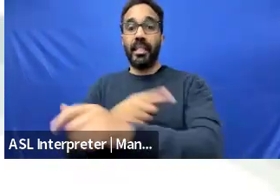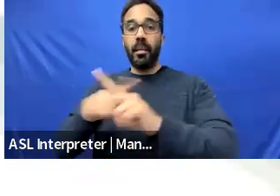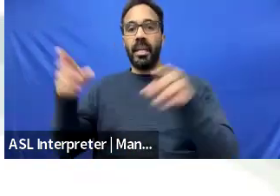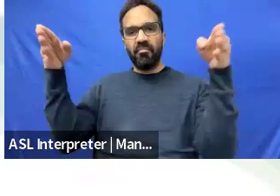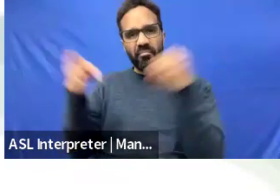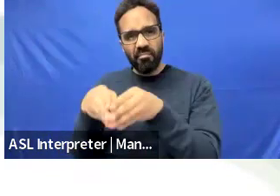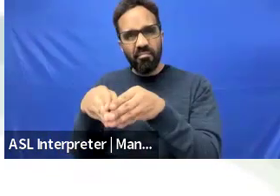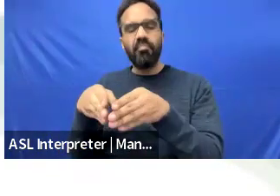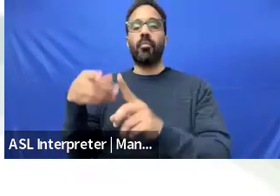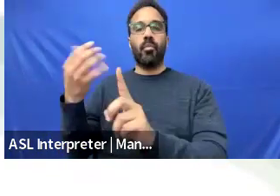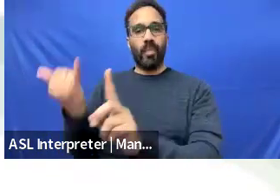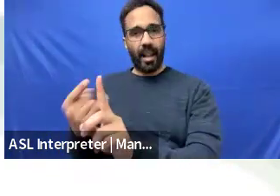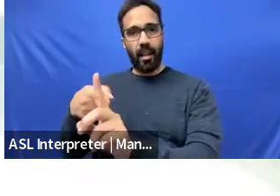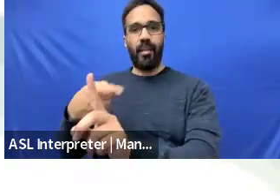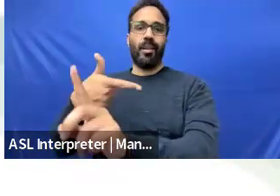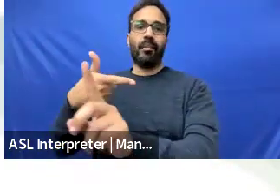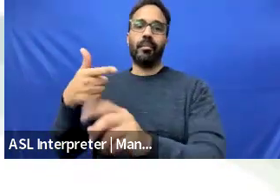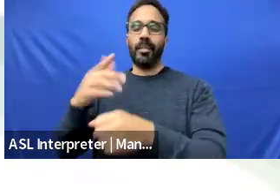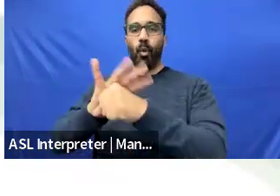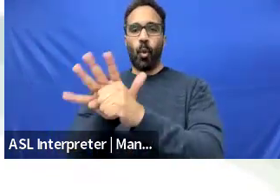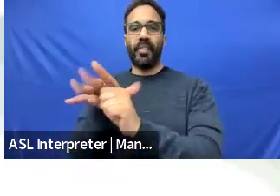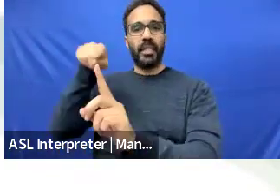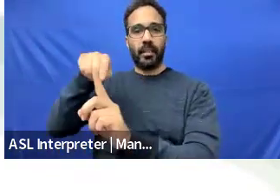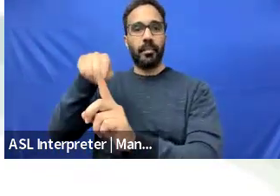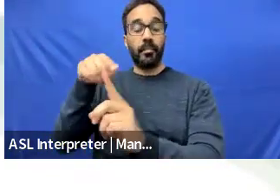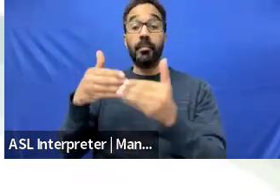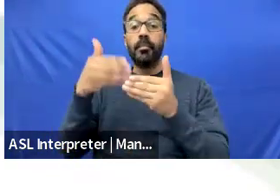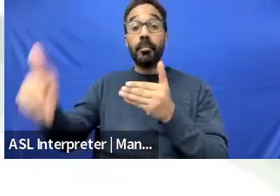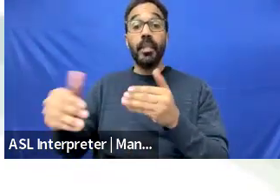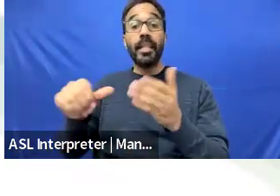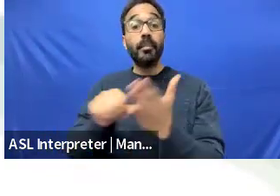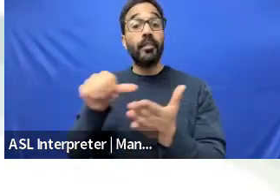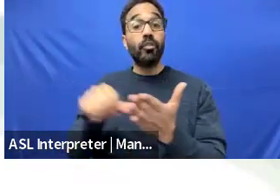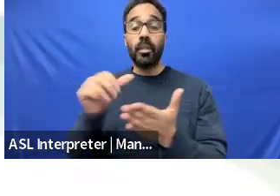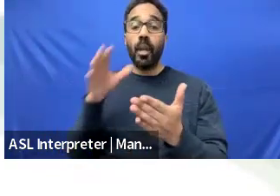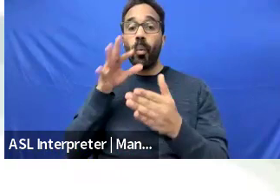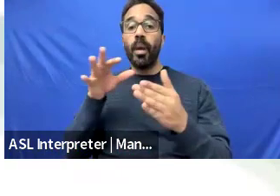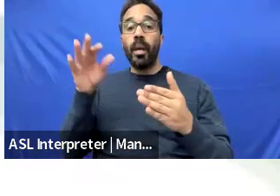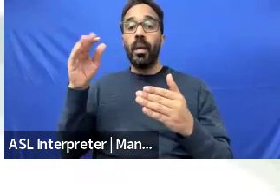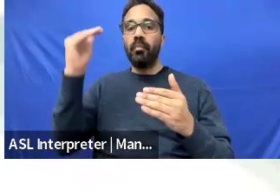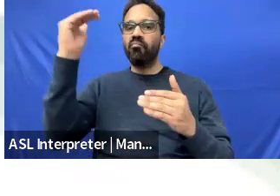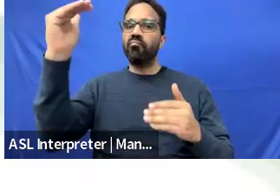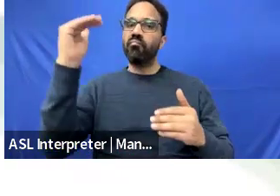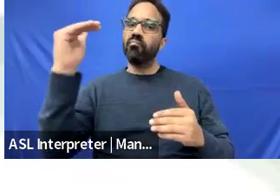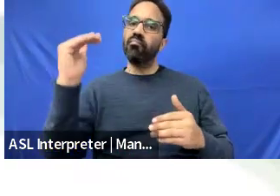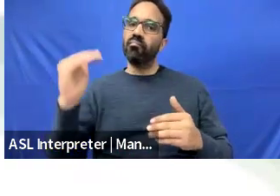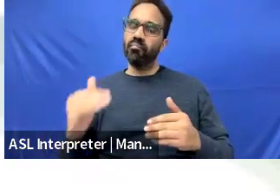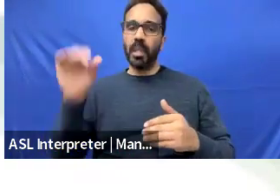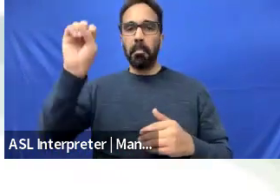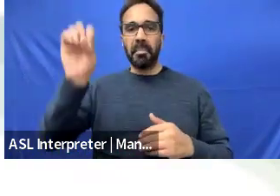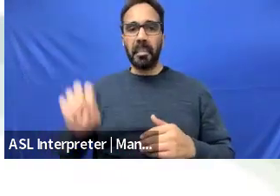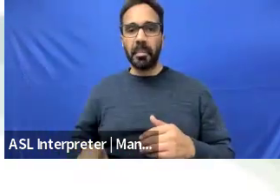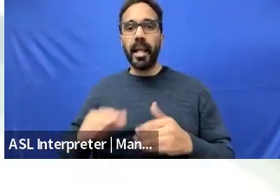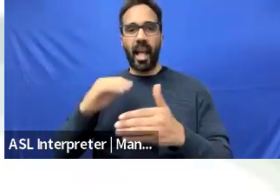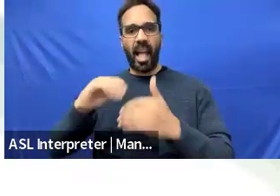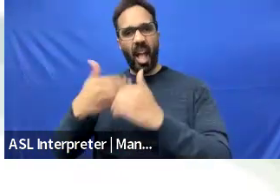right now. We're going to show on the next page, kind of walk you through a little bit of the steps, but the vaccines.gov